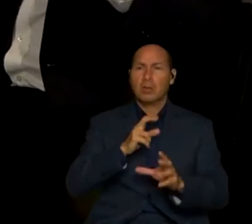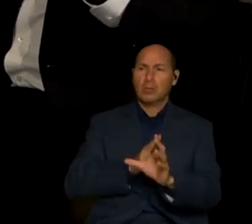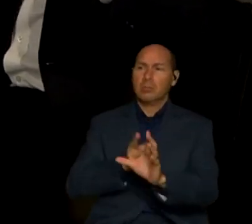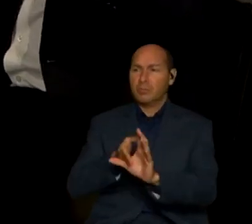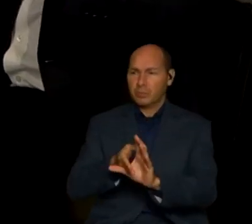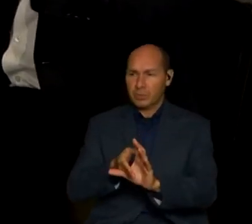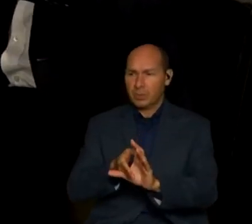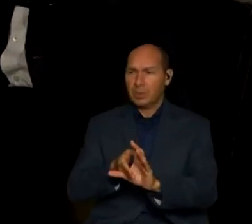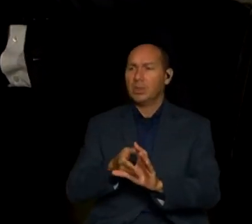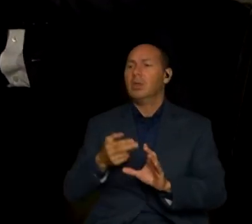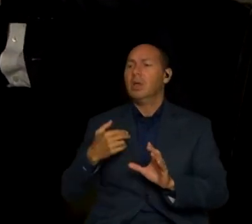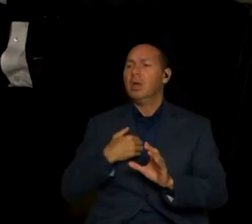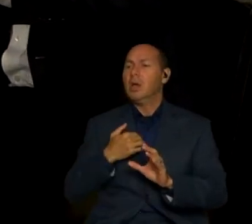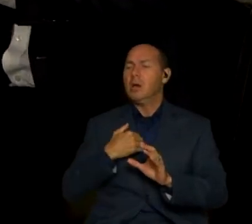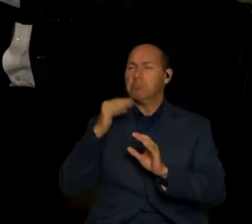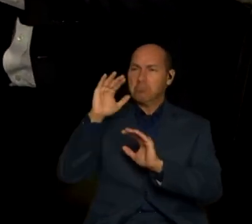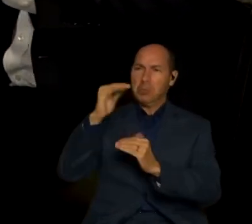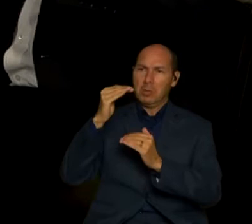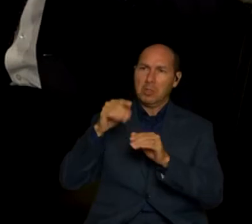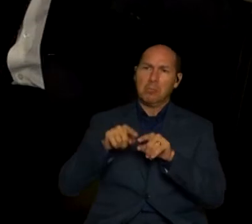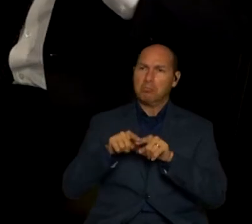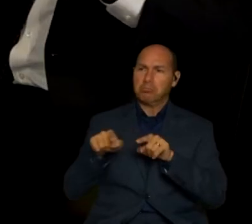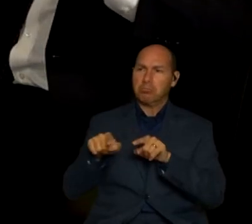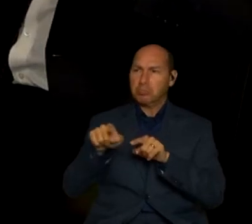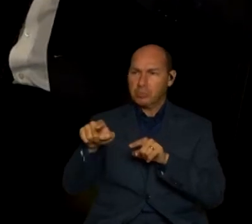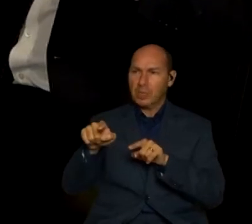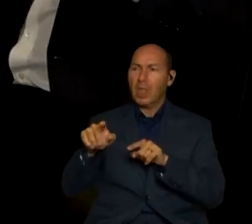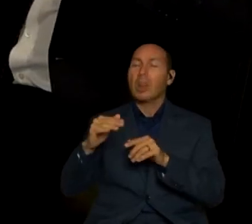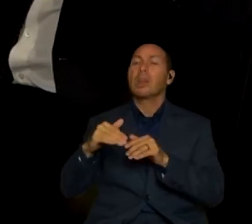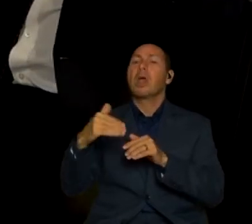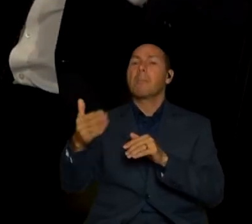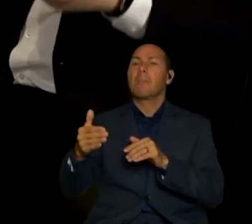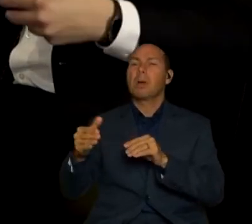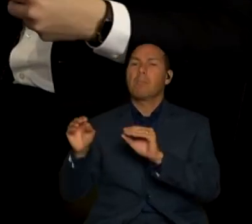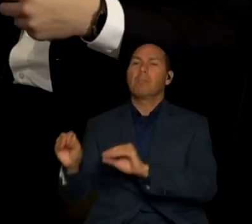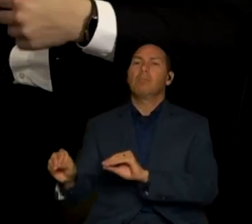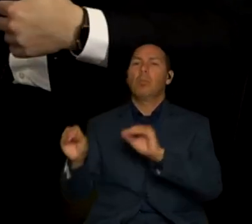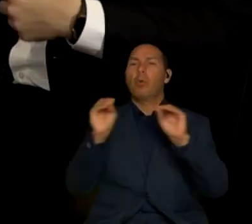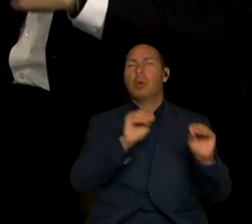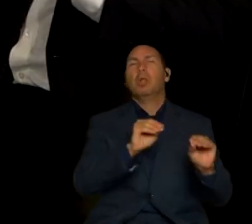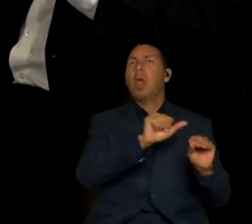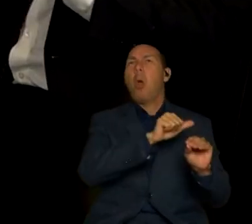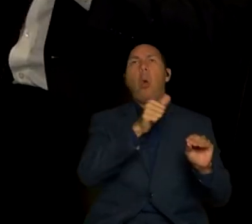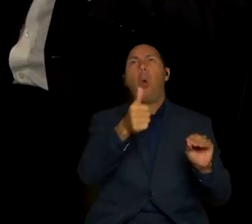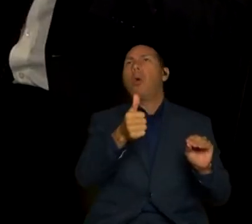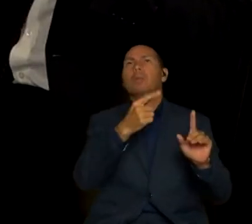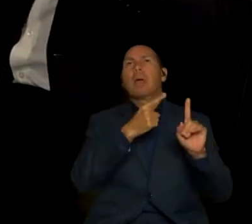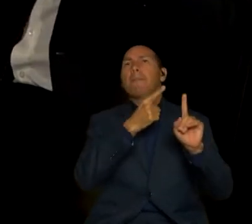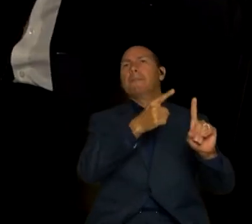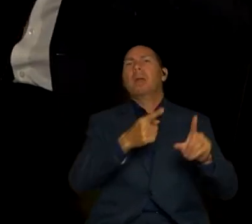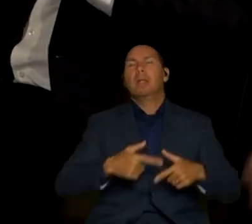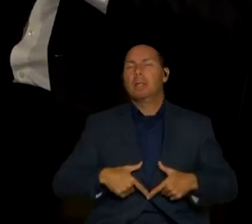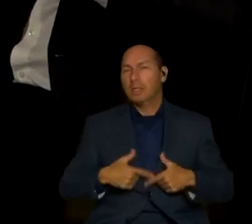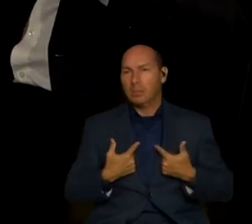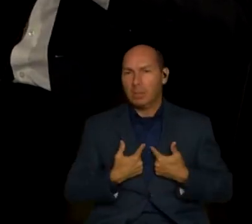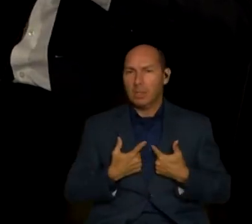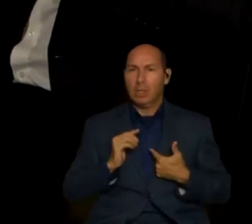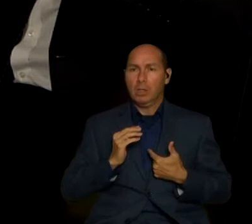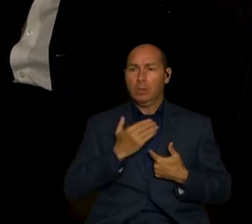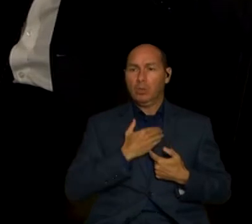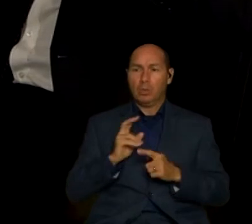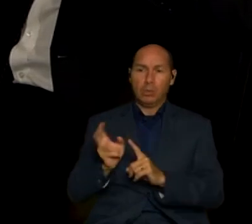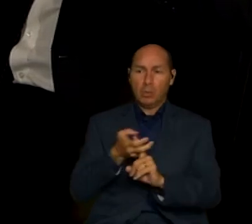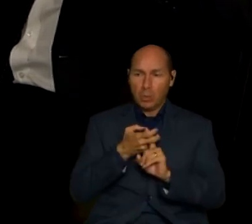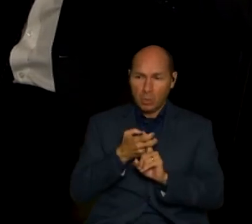their limited path in the government of Puerto Rico, but then move to other things in life. And I guess that from our recruitment